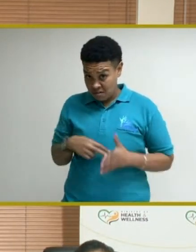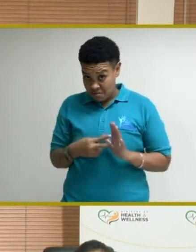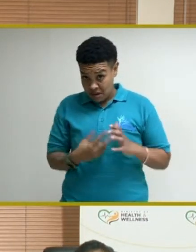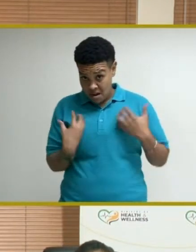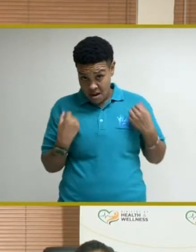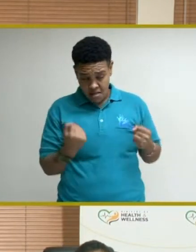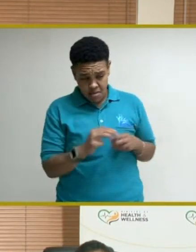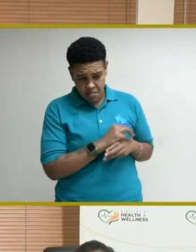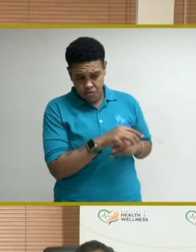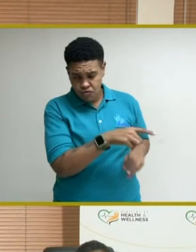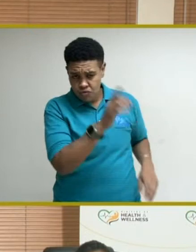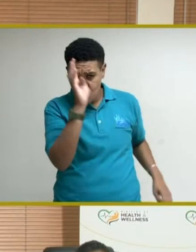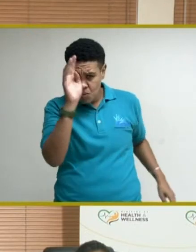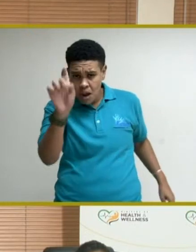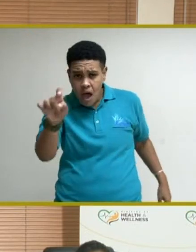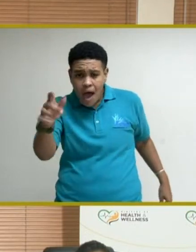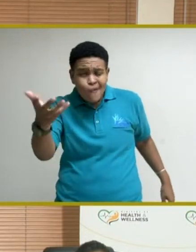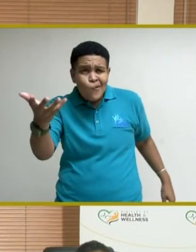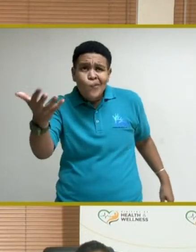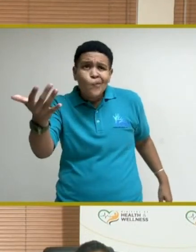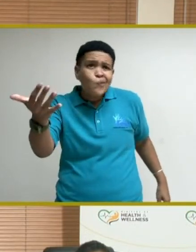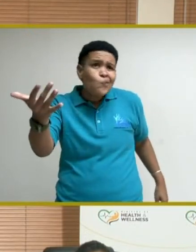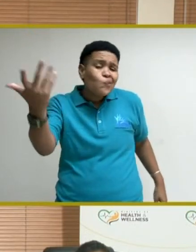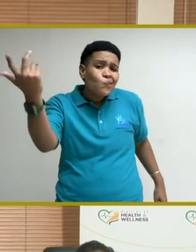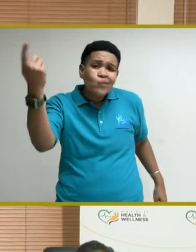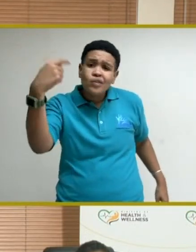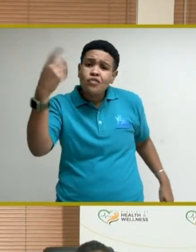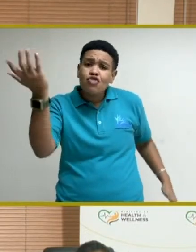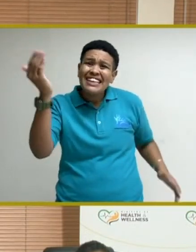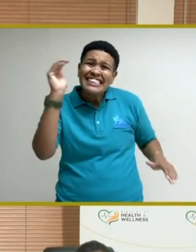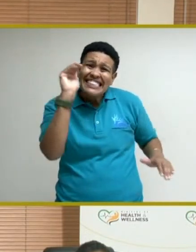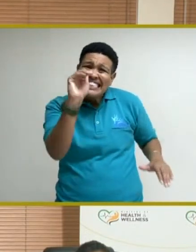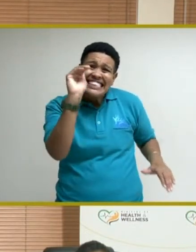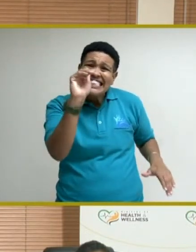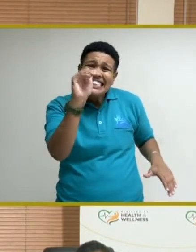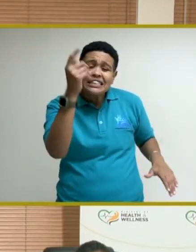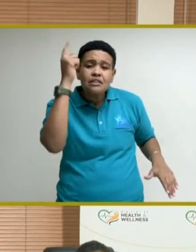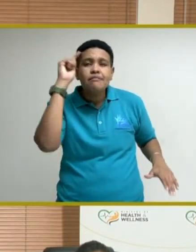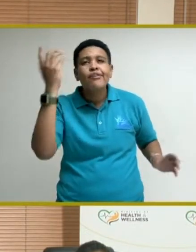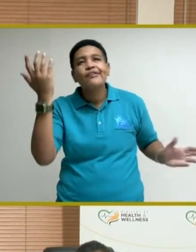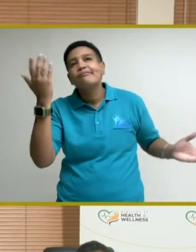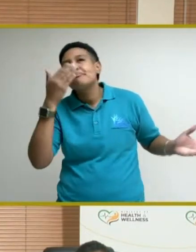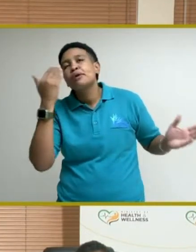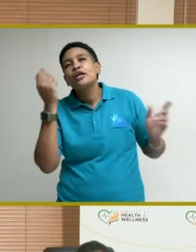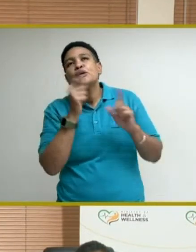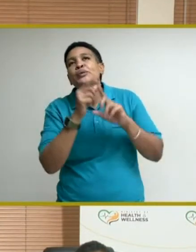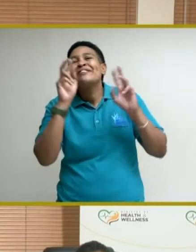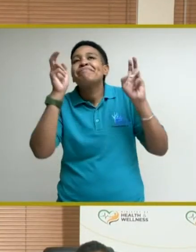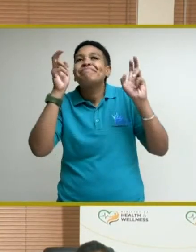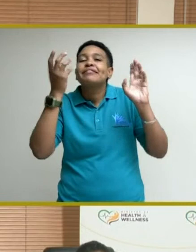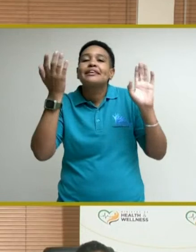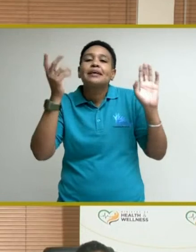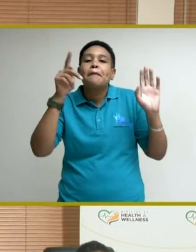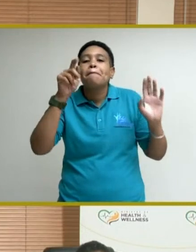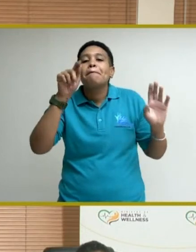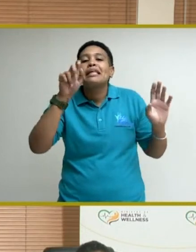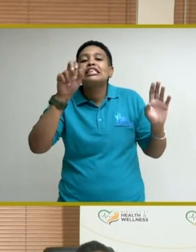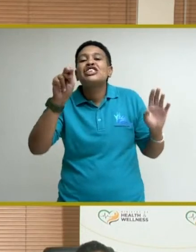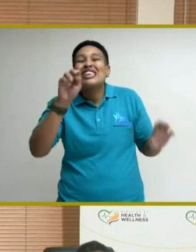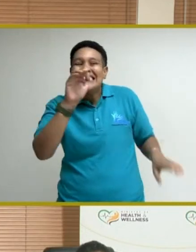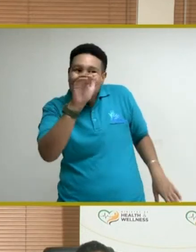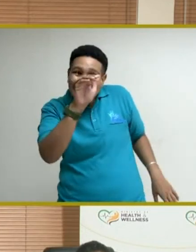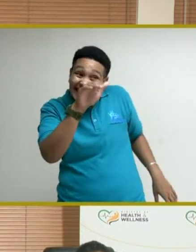ministry will have to petition, for lack of a better word, for any